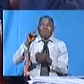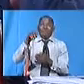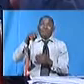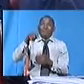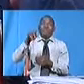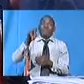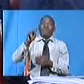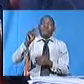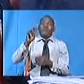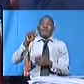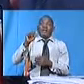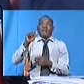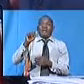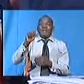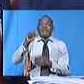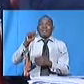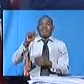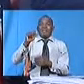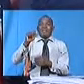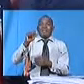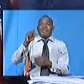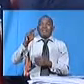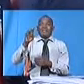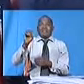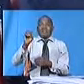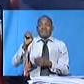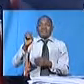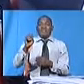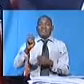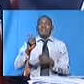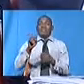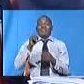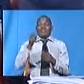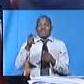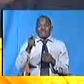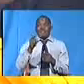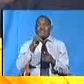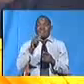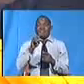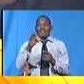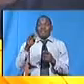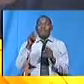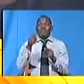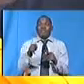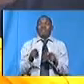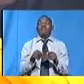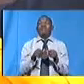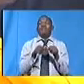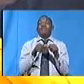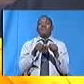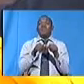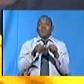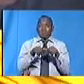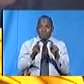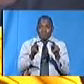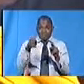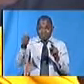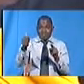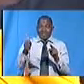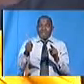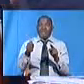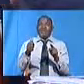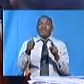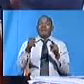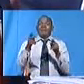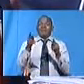campaign manager for the first petitioner, that the Electoral Commission should be allowed a free hand to conduct elections, and that this